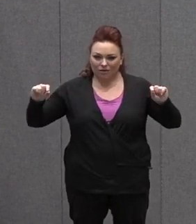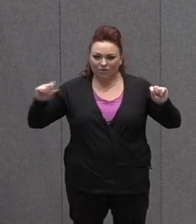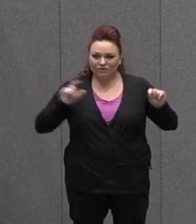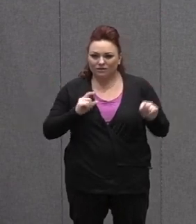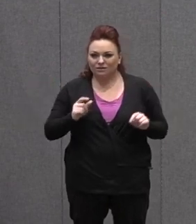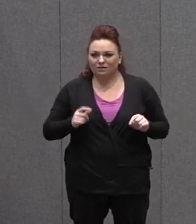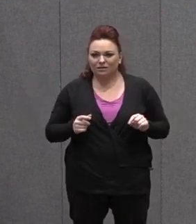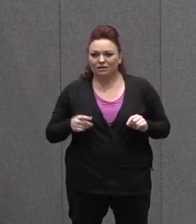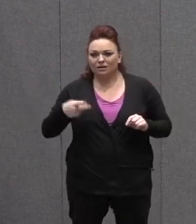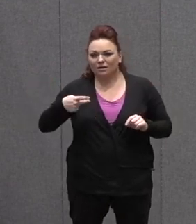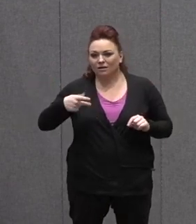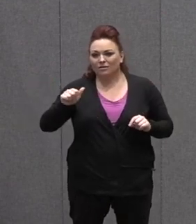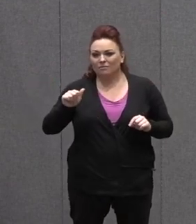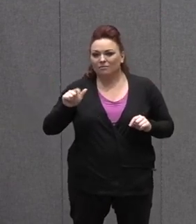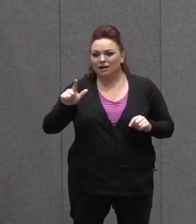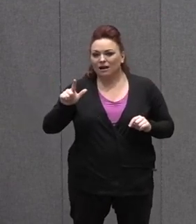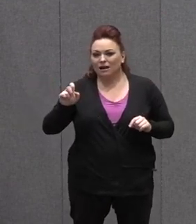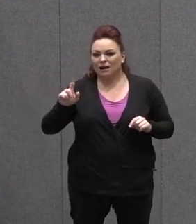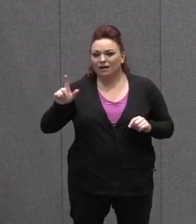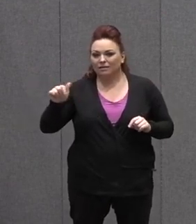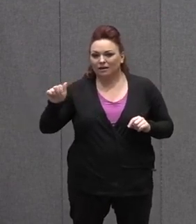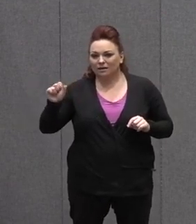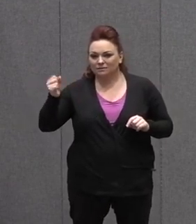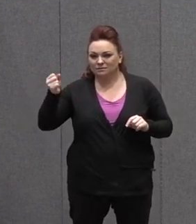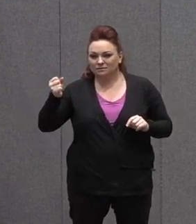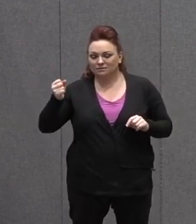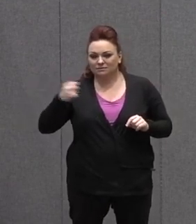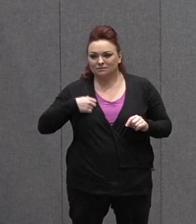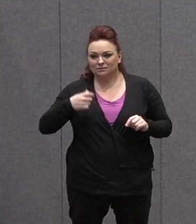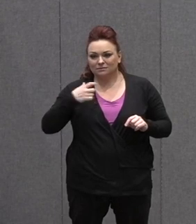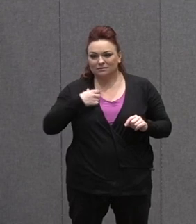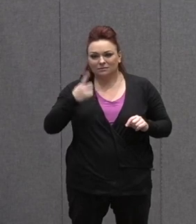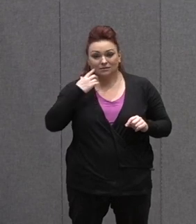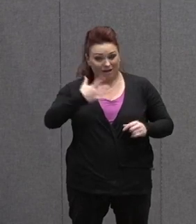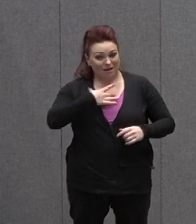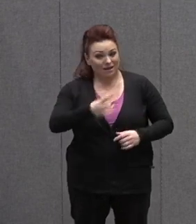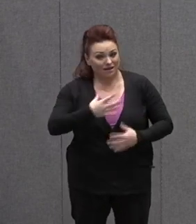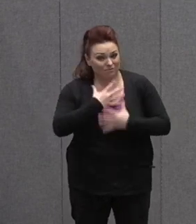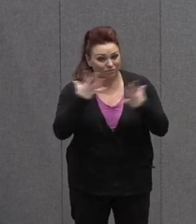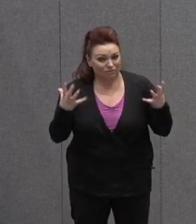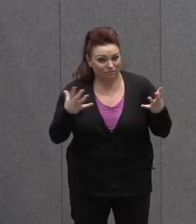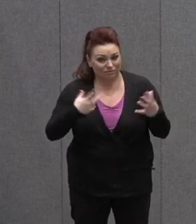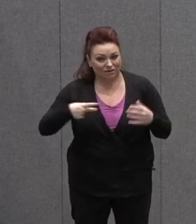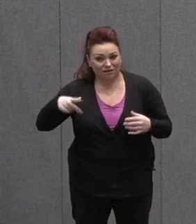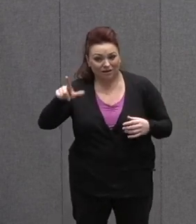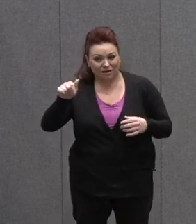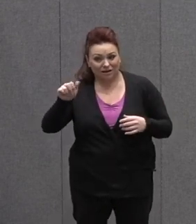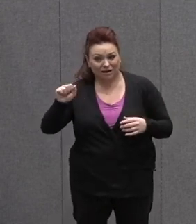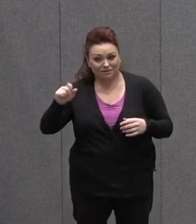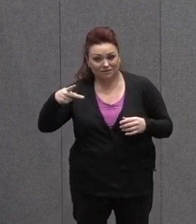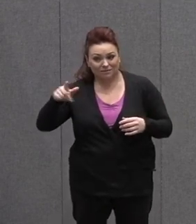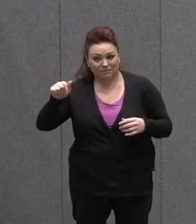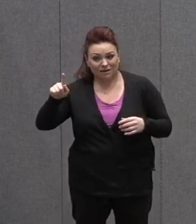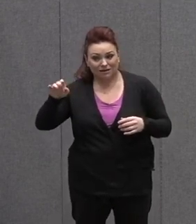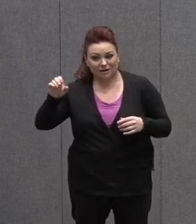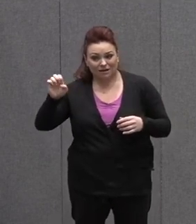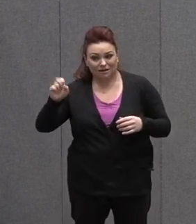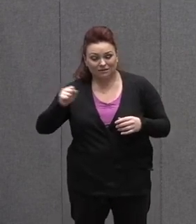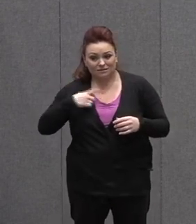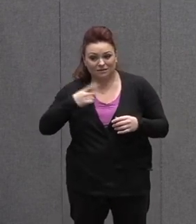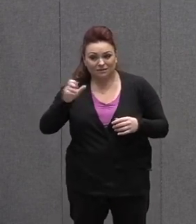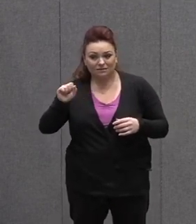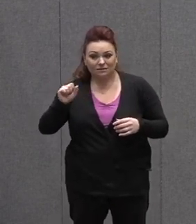are paletas. A mí me gustan mucho las paletas del sabor